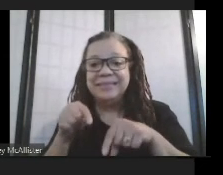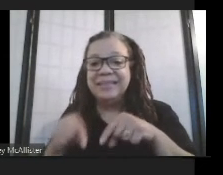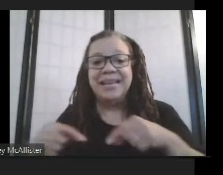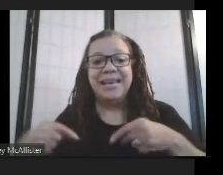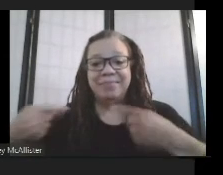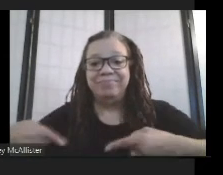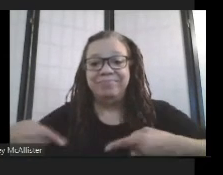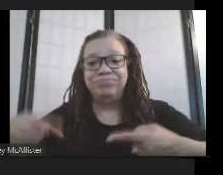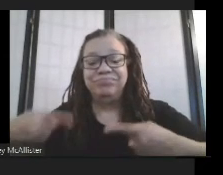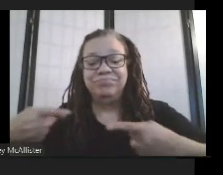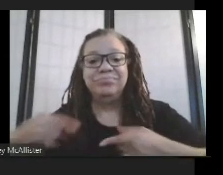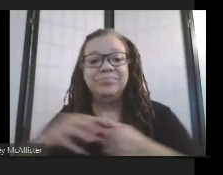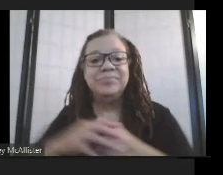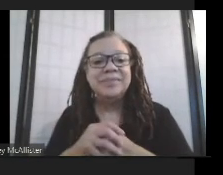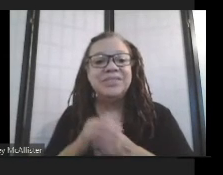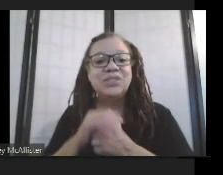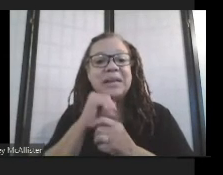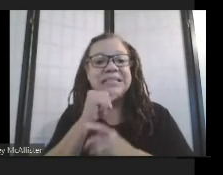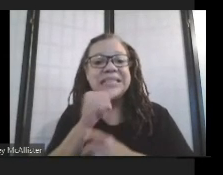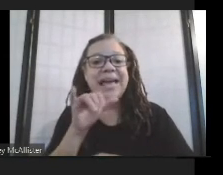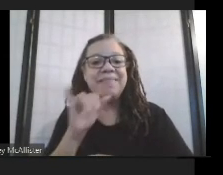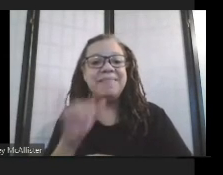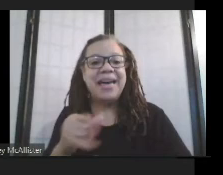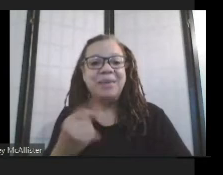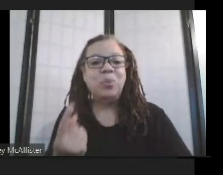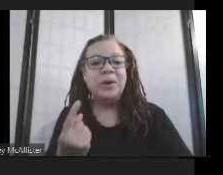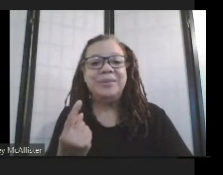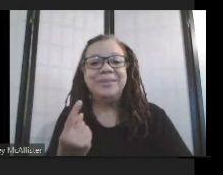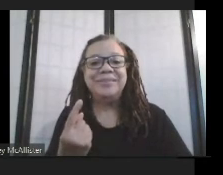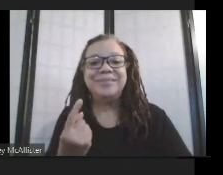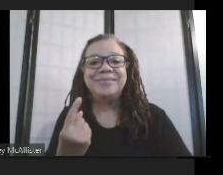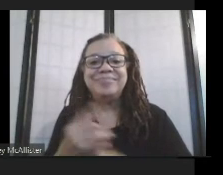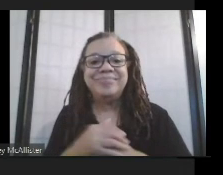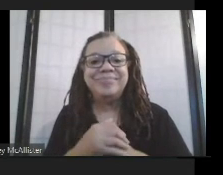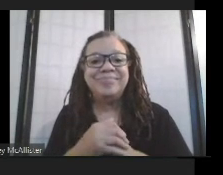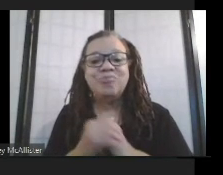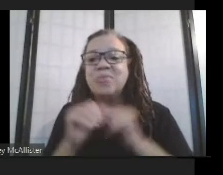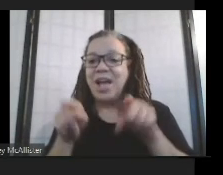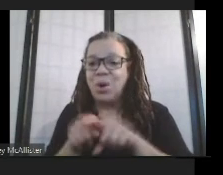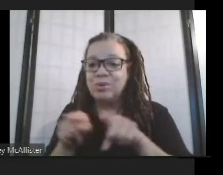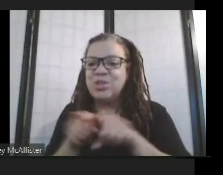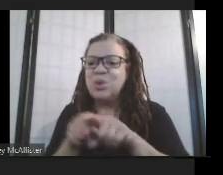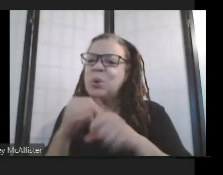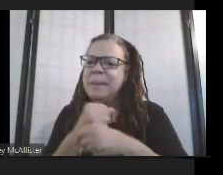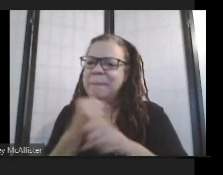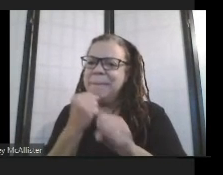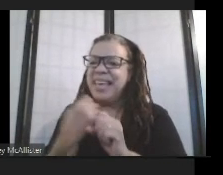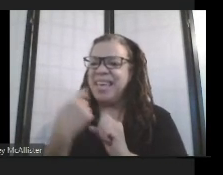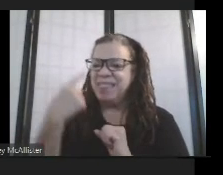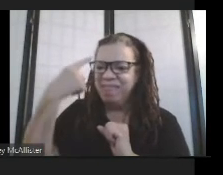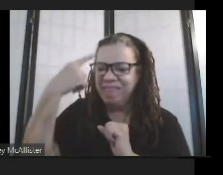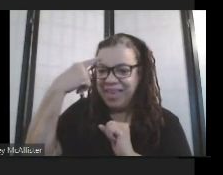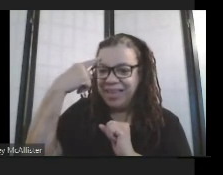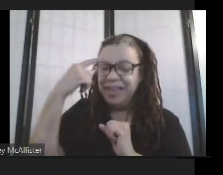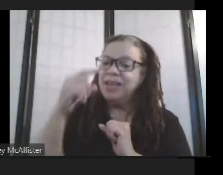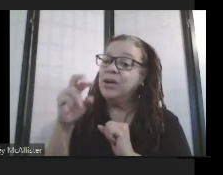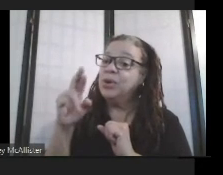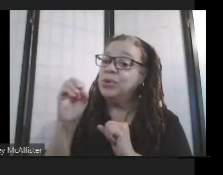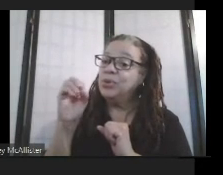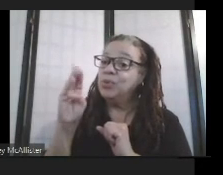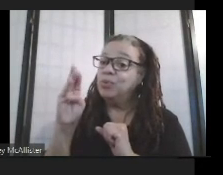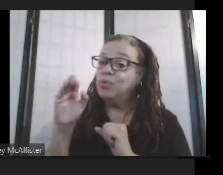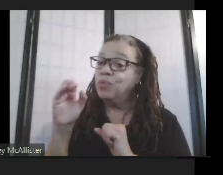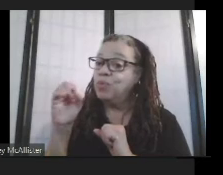And the expression is just very cute. But also this makes you think,